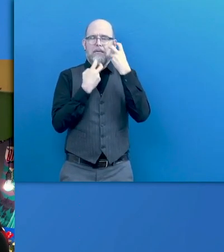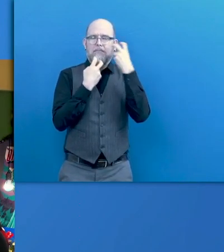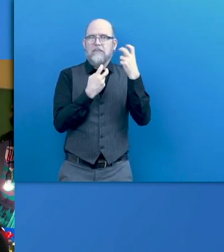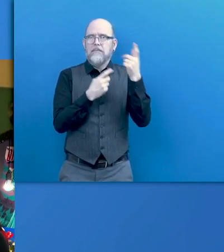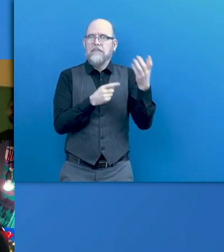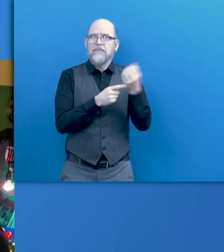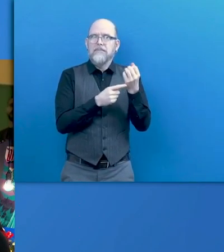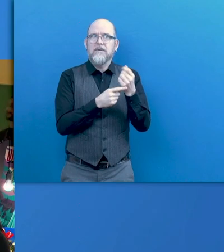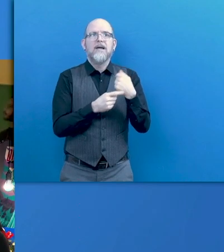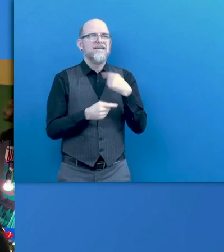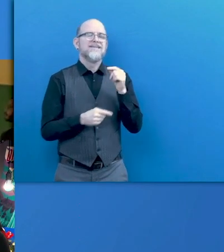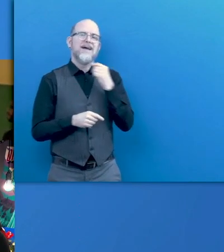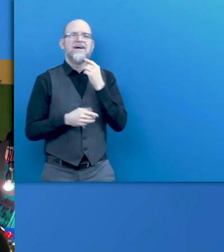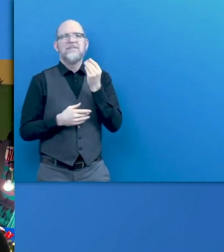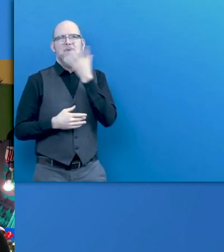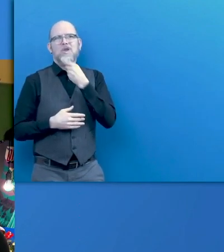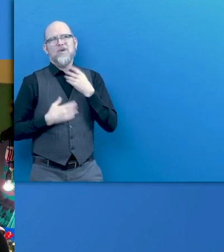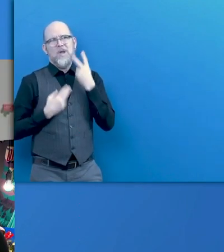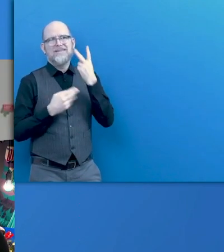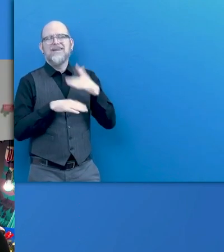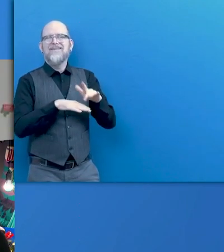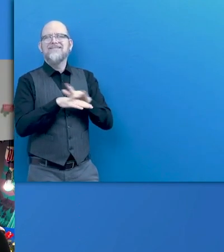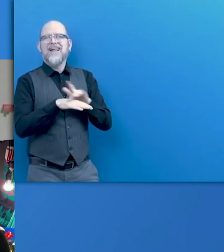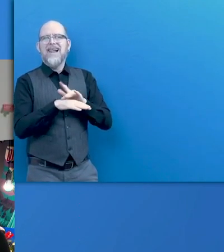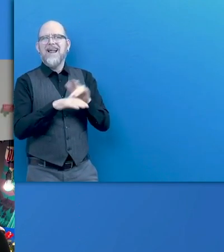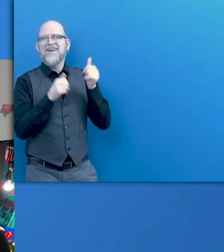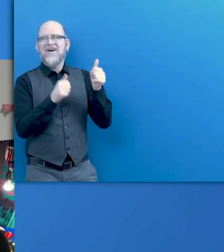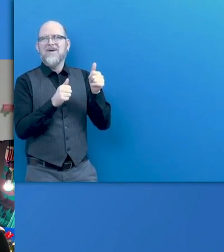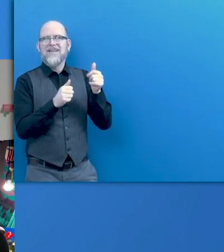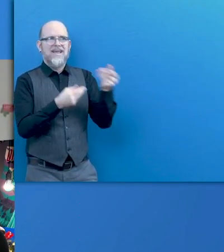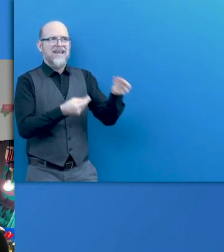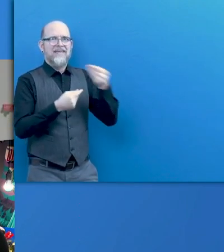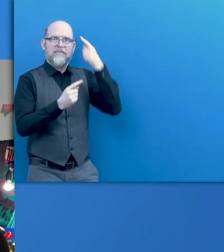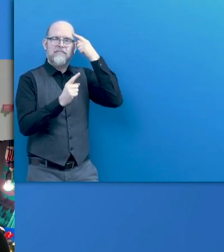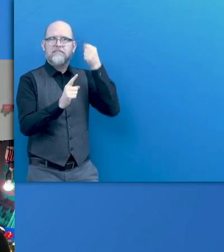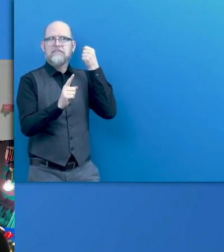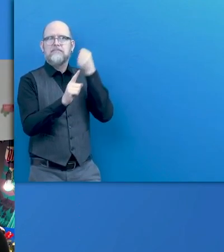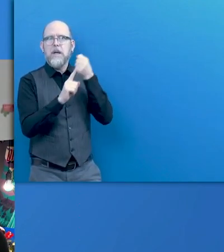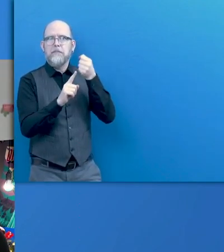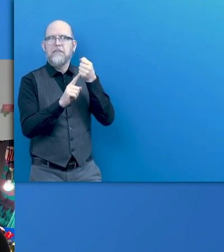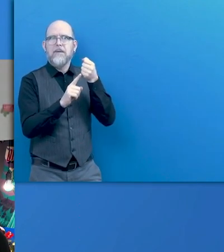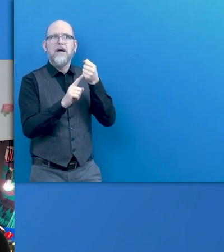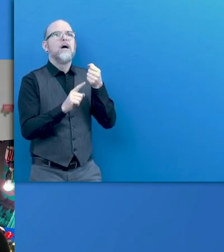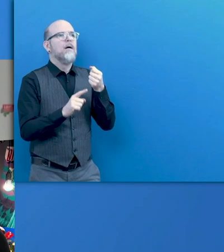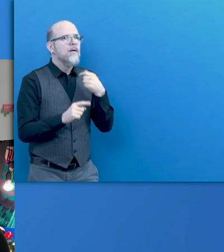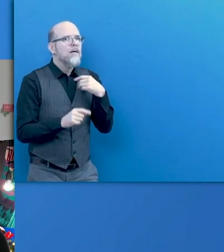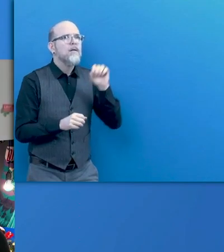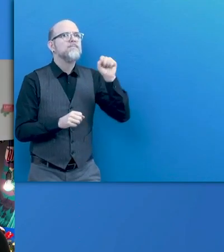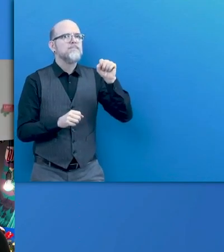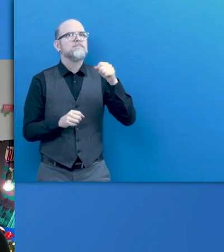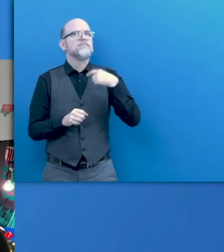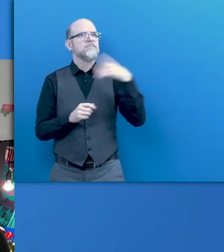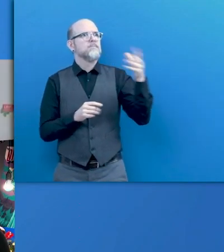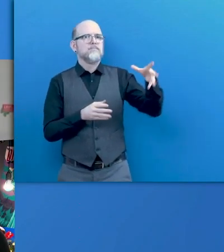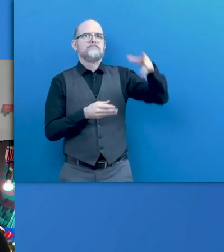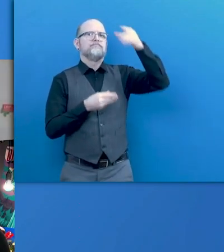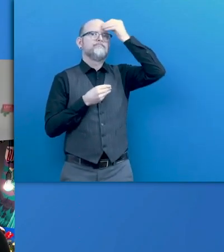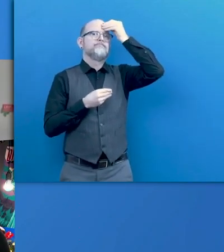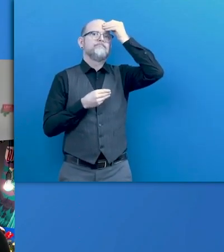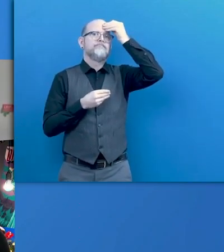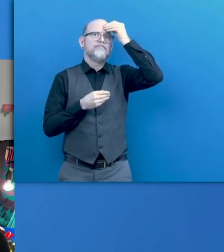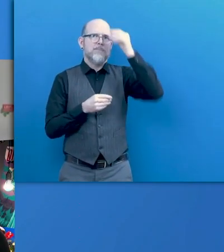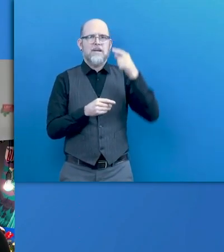and it was also so beautiful. The moment when it just happened was an experience that was easy to look at, and there were so many positive emotions